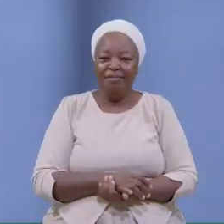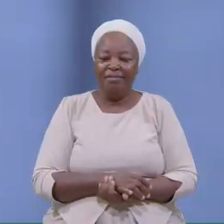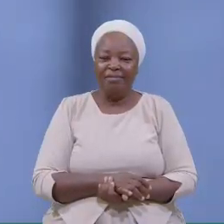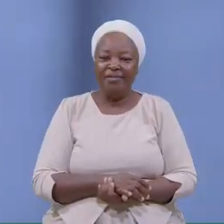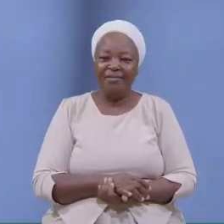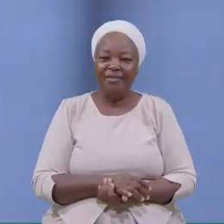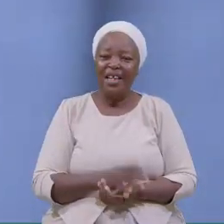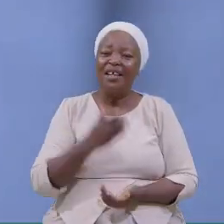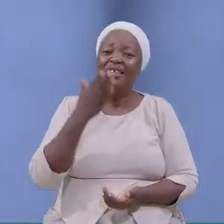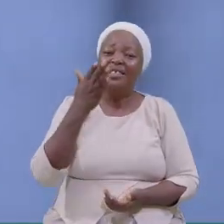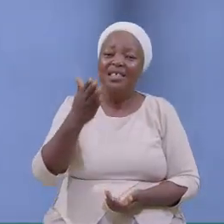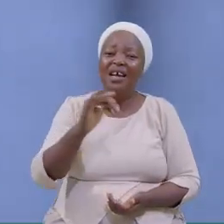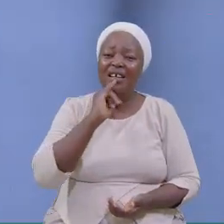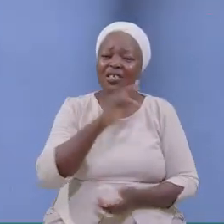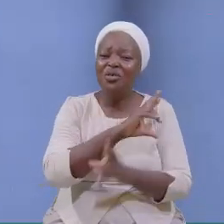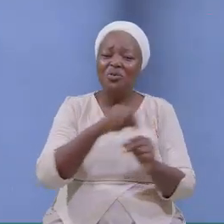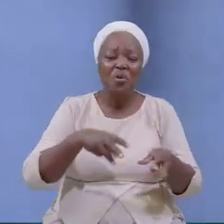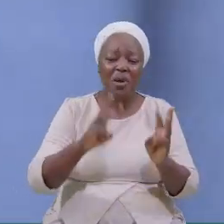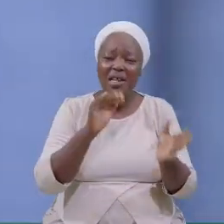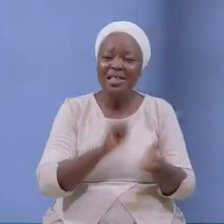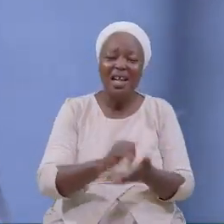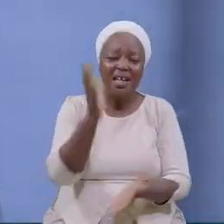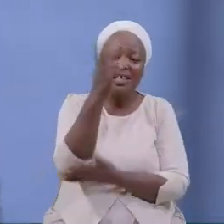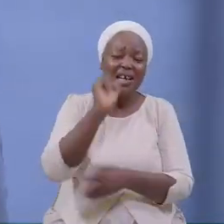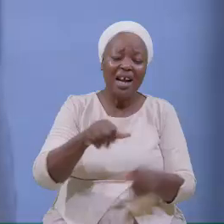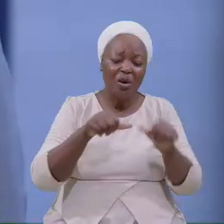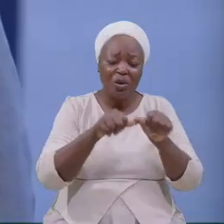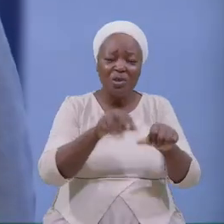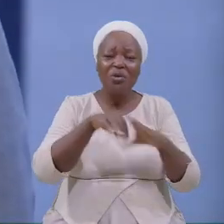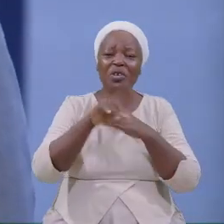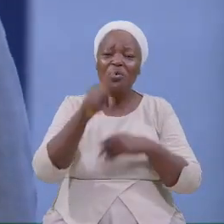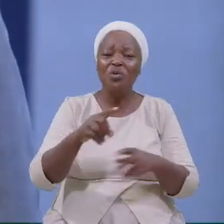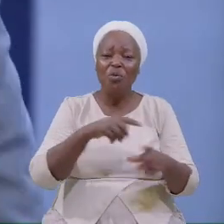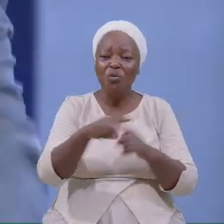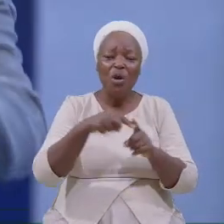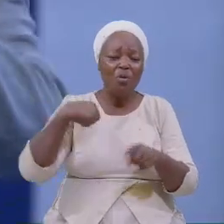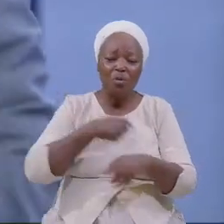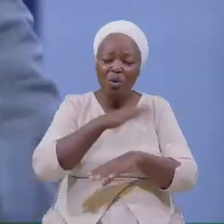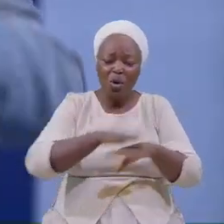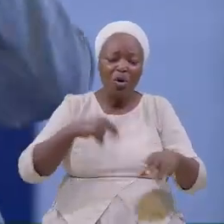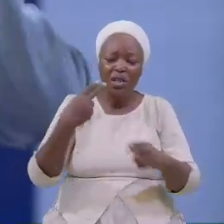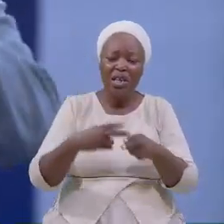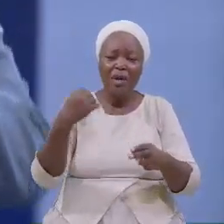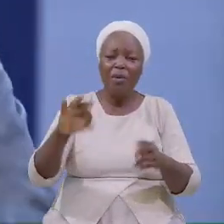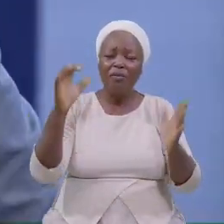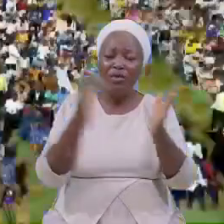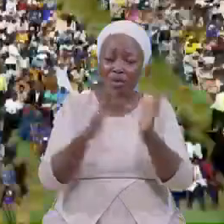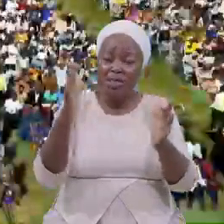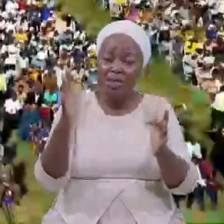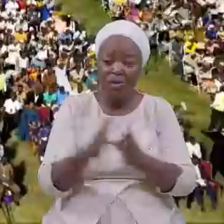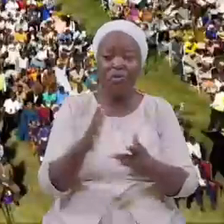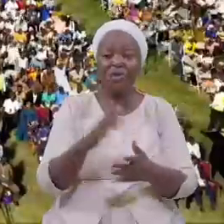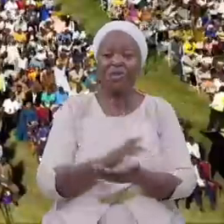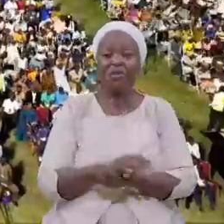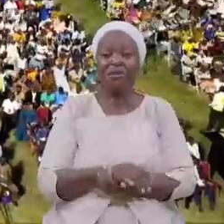There is no way that sickness can remain on you when we mention the name of